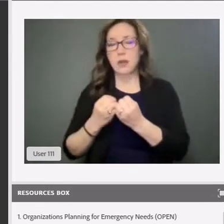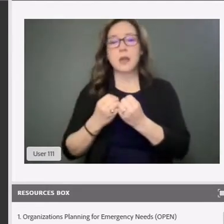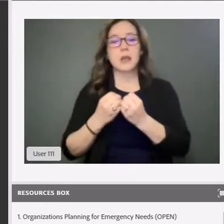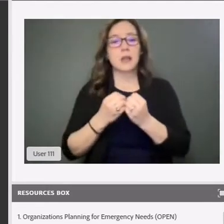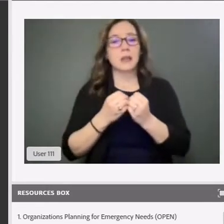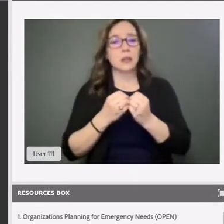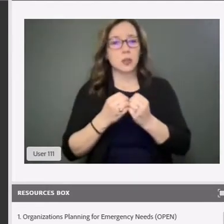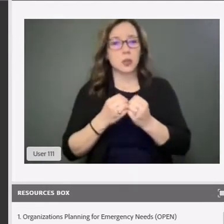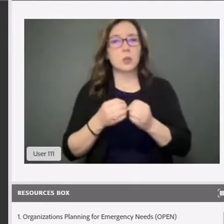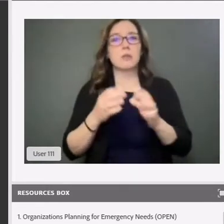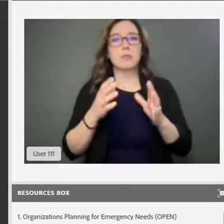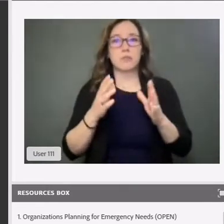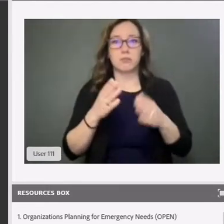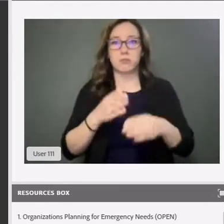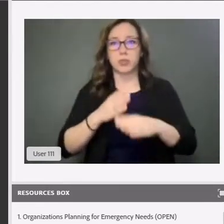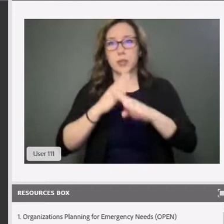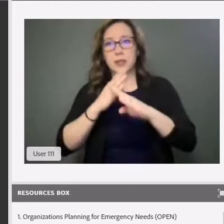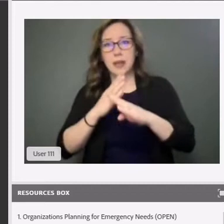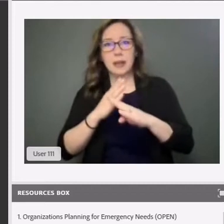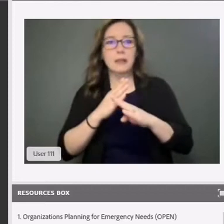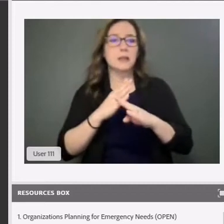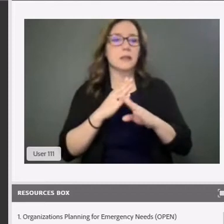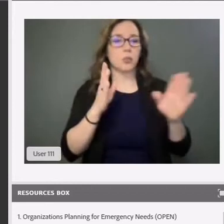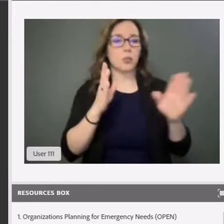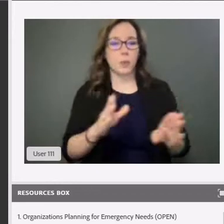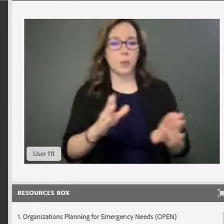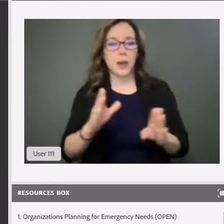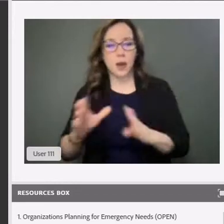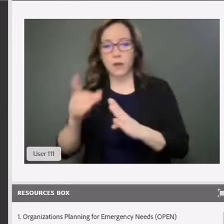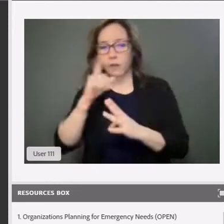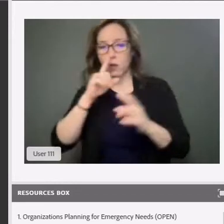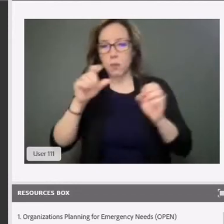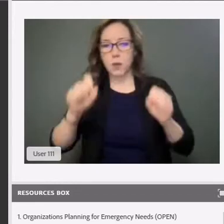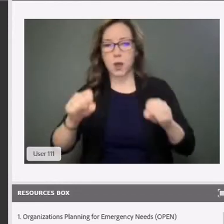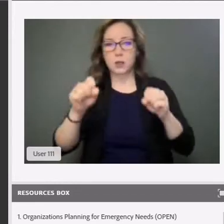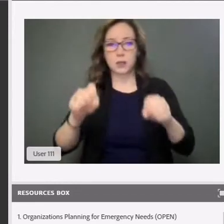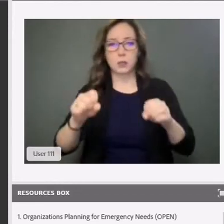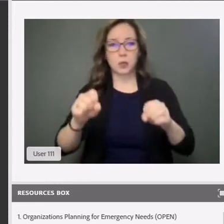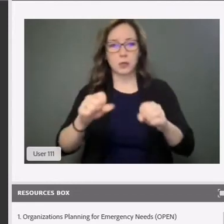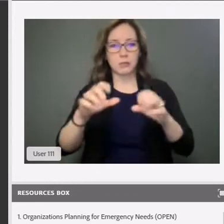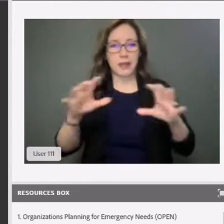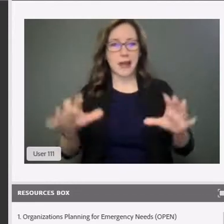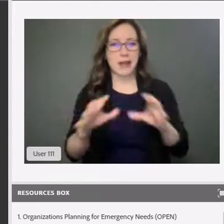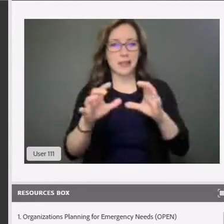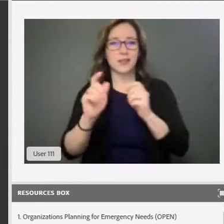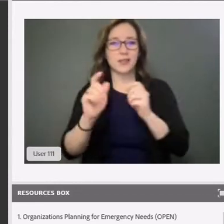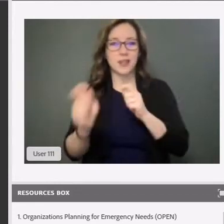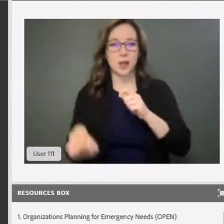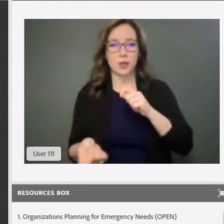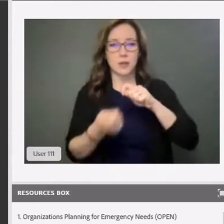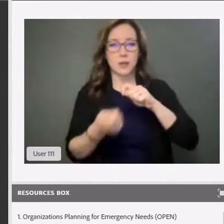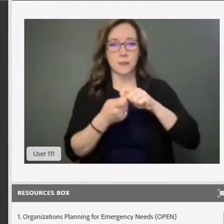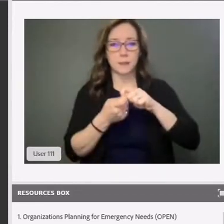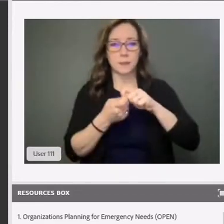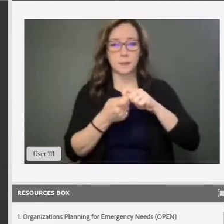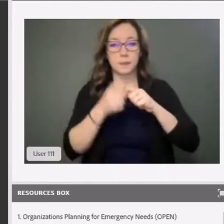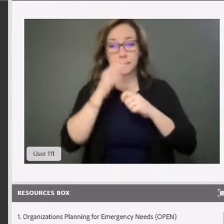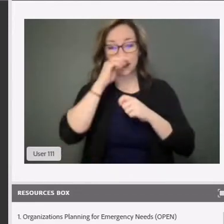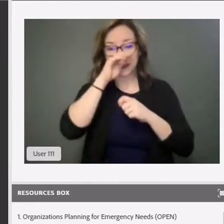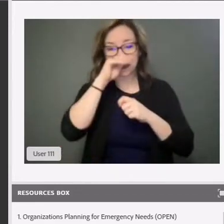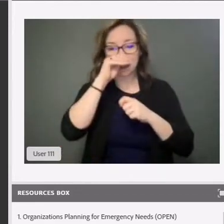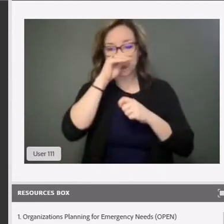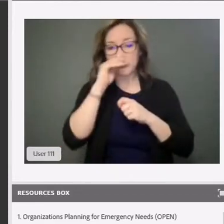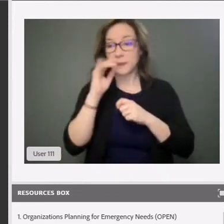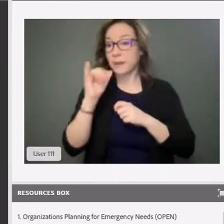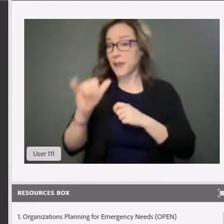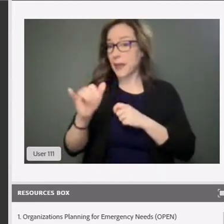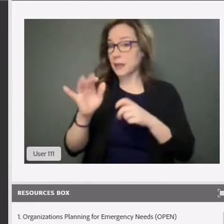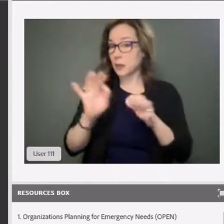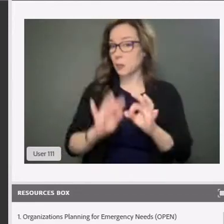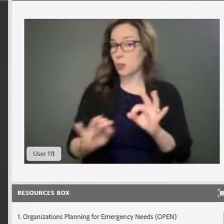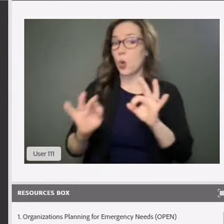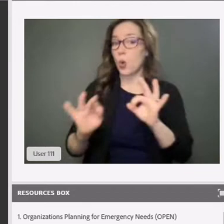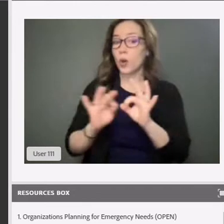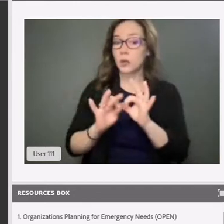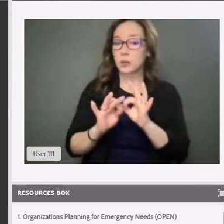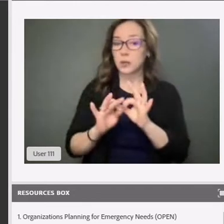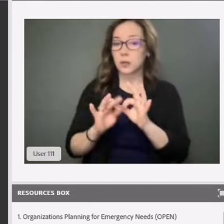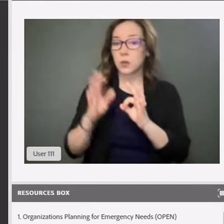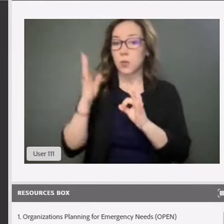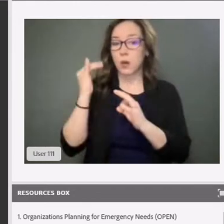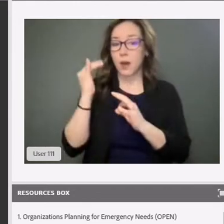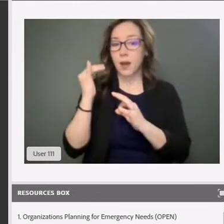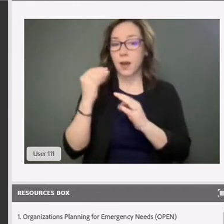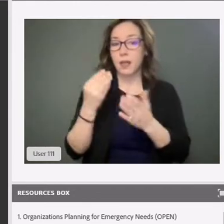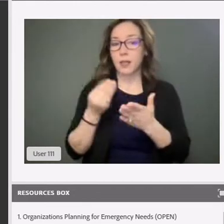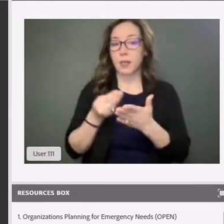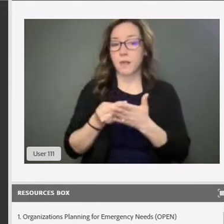for, protect against, and respond to potential acts of terrorism. And that is an important note, is that these